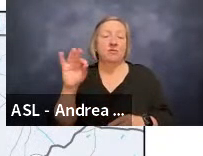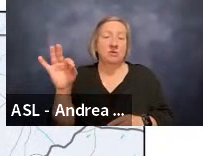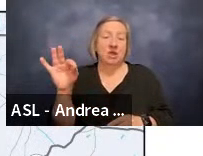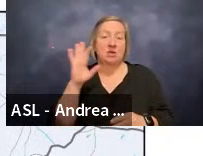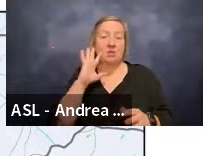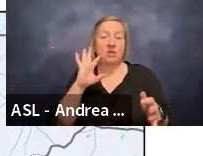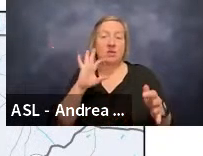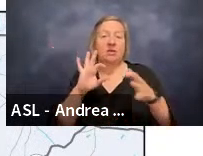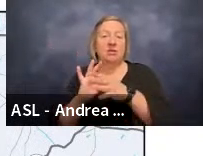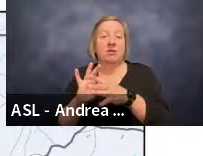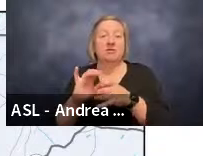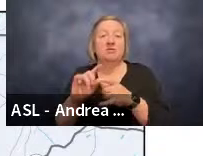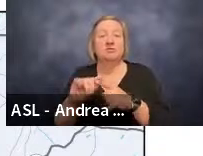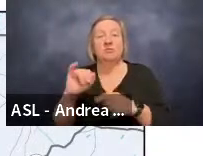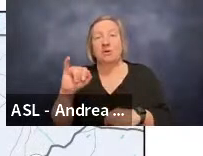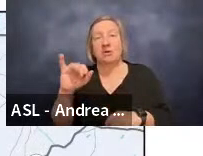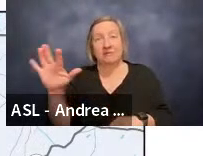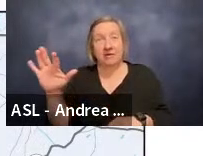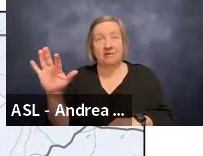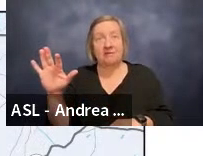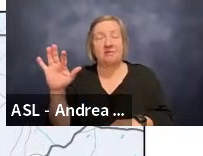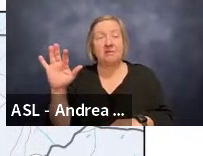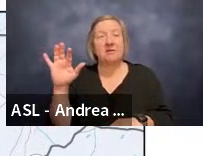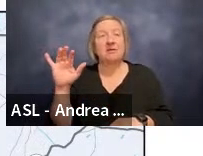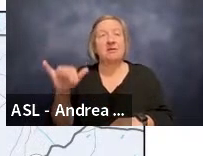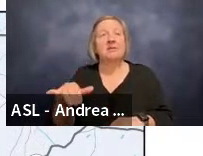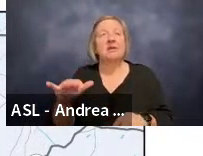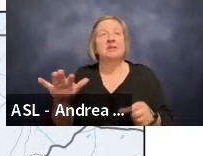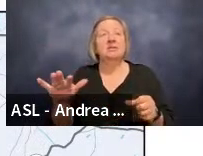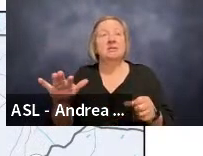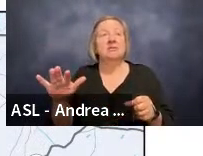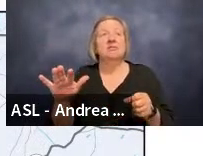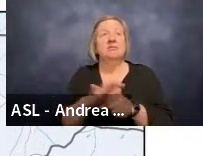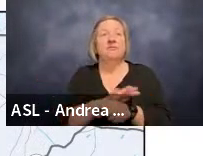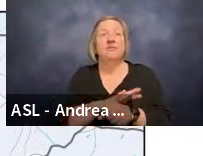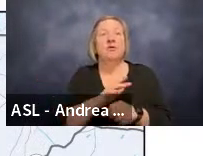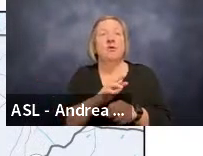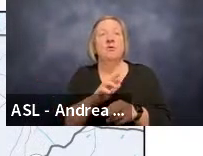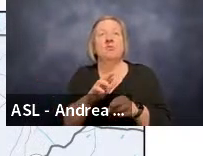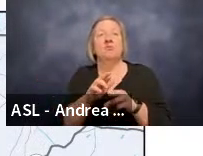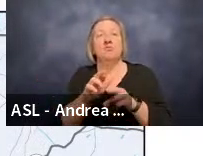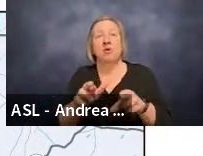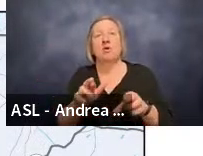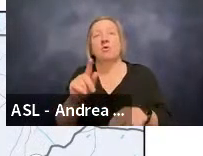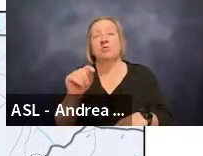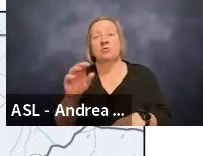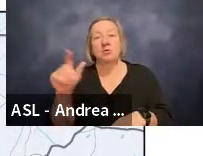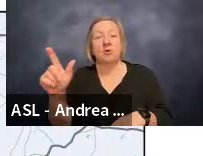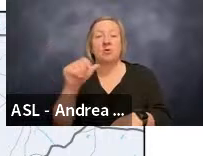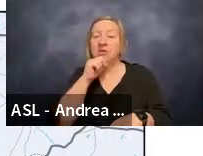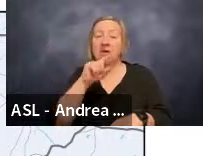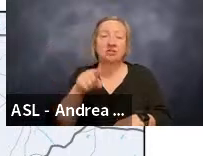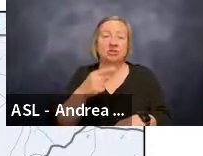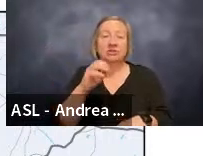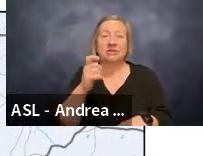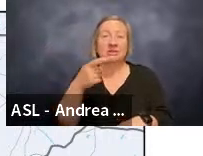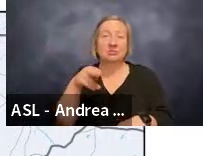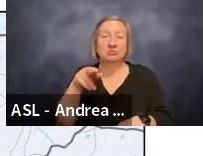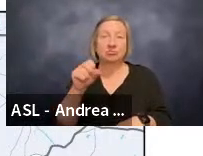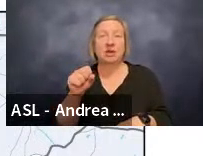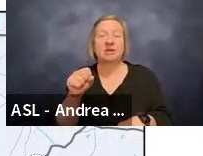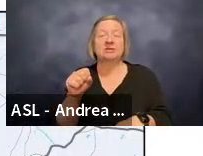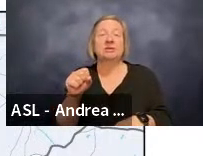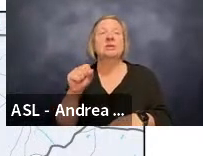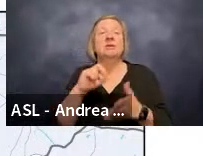connect to I-5. This is full road tolling, so this is not an express lane facility, so the entirety of this